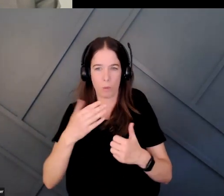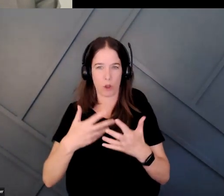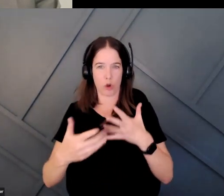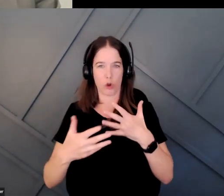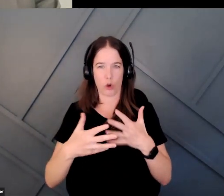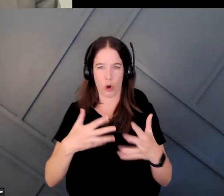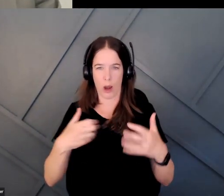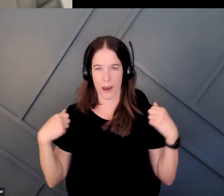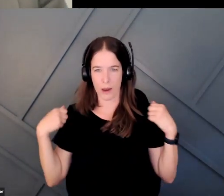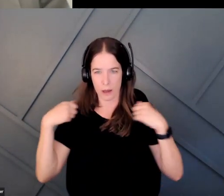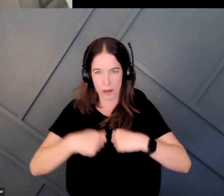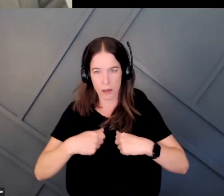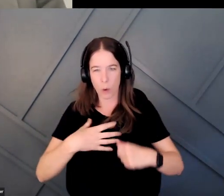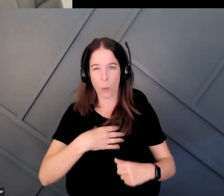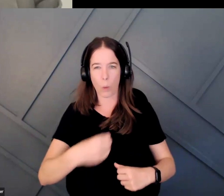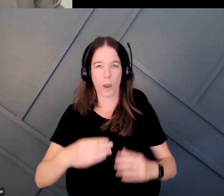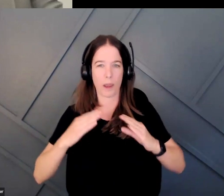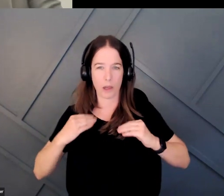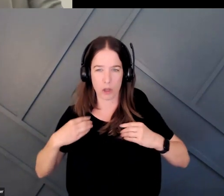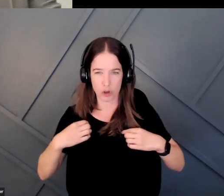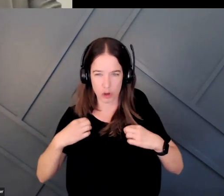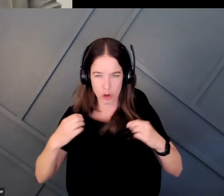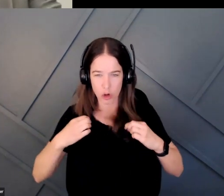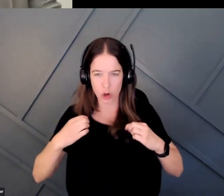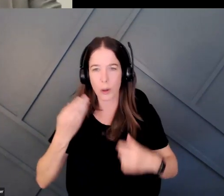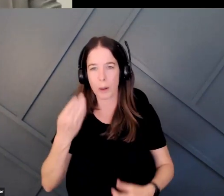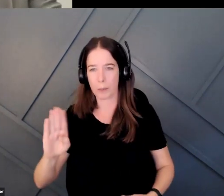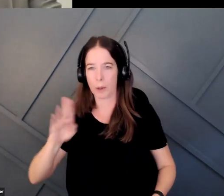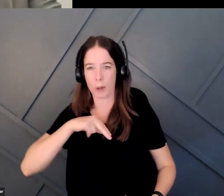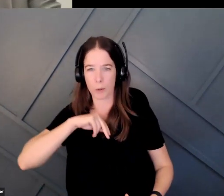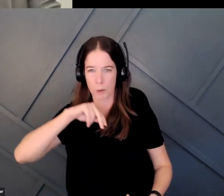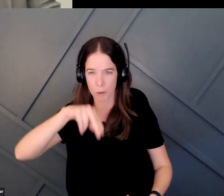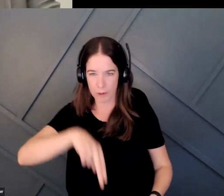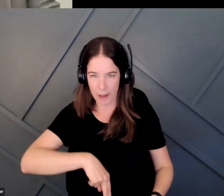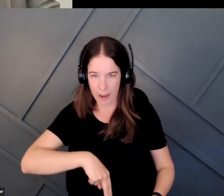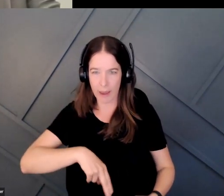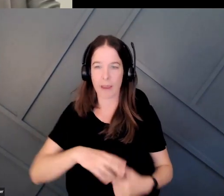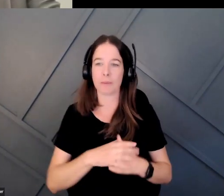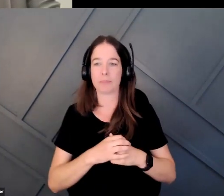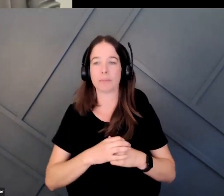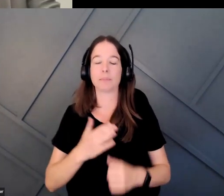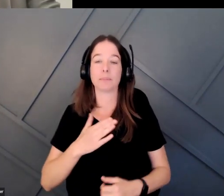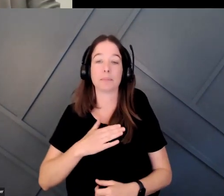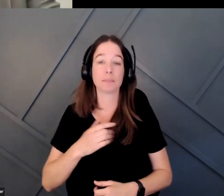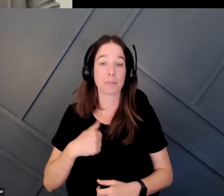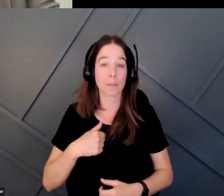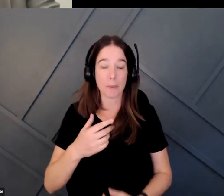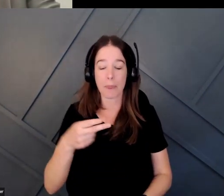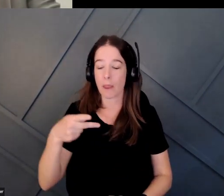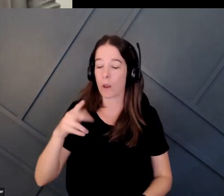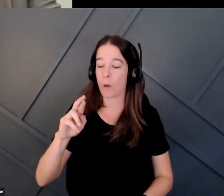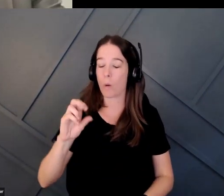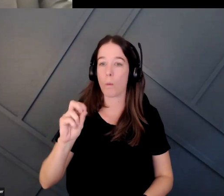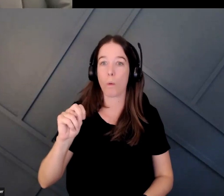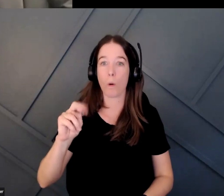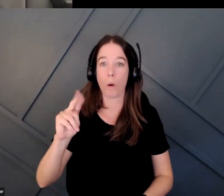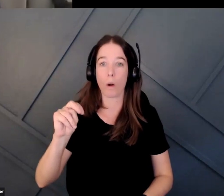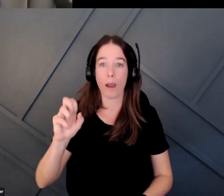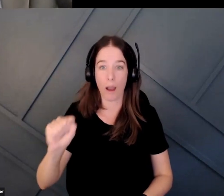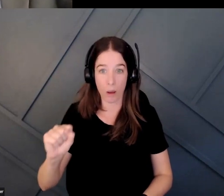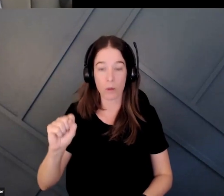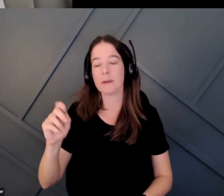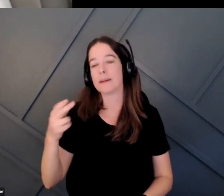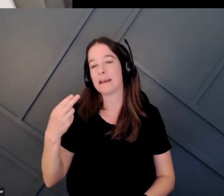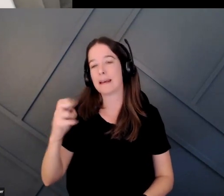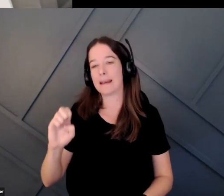tie, and a light olive suit jacket. My pronouns are he, him.